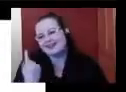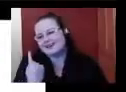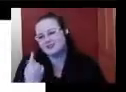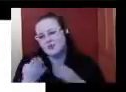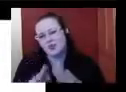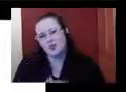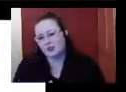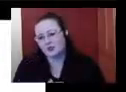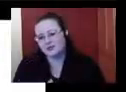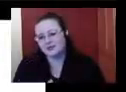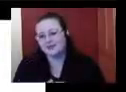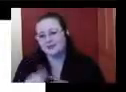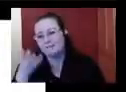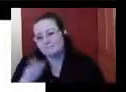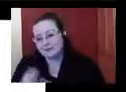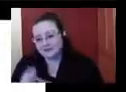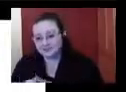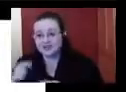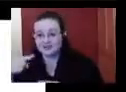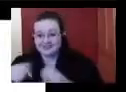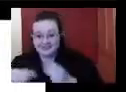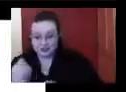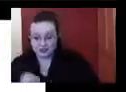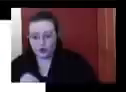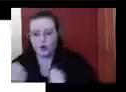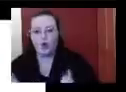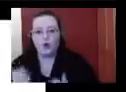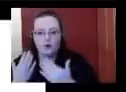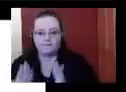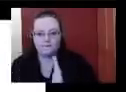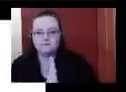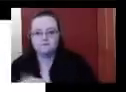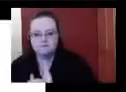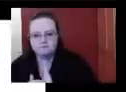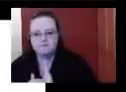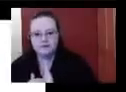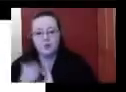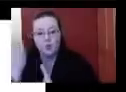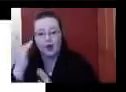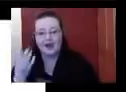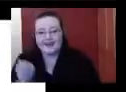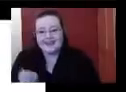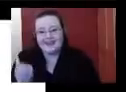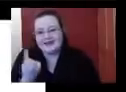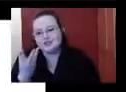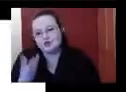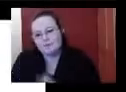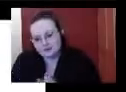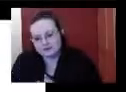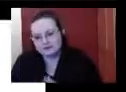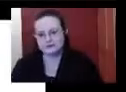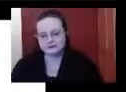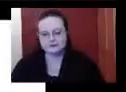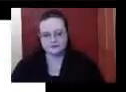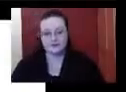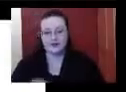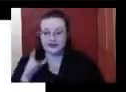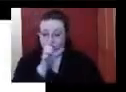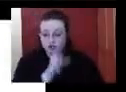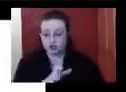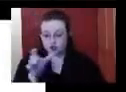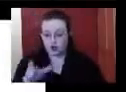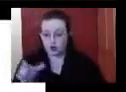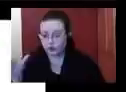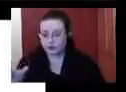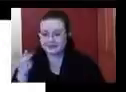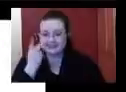new community clinics for school-based immunizations that were missed or upcoming. This chart shows the